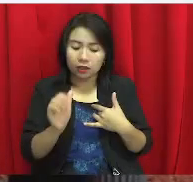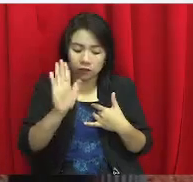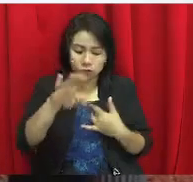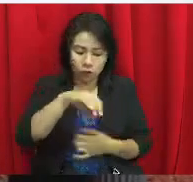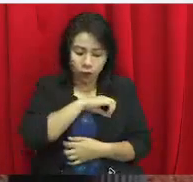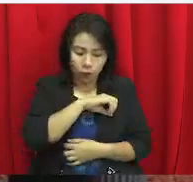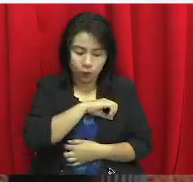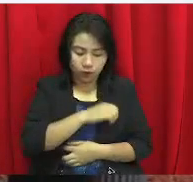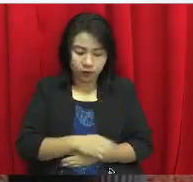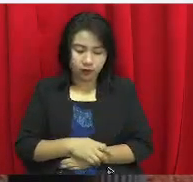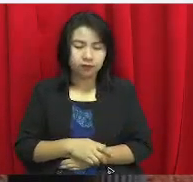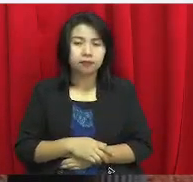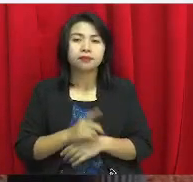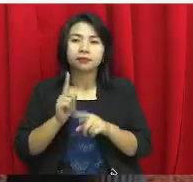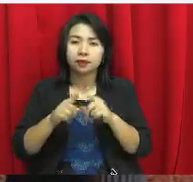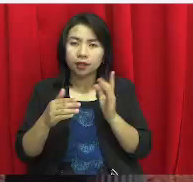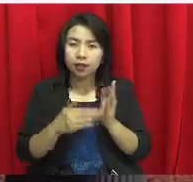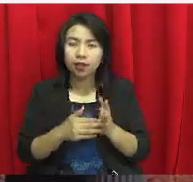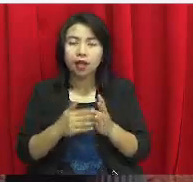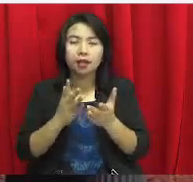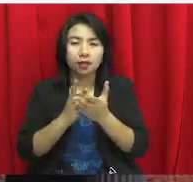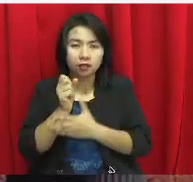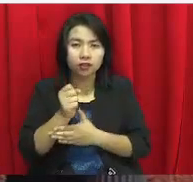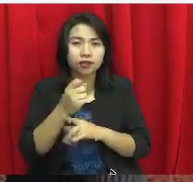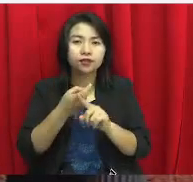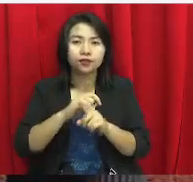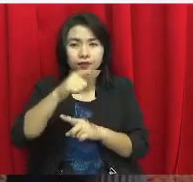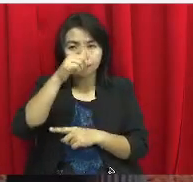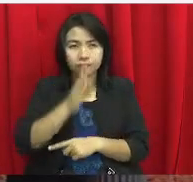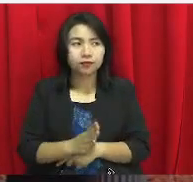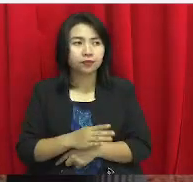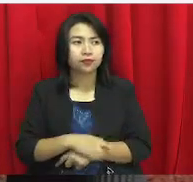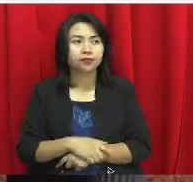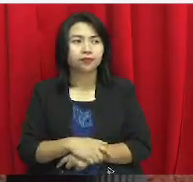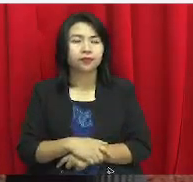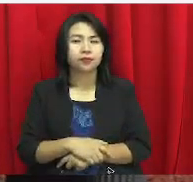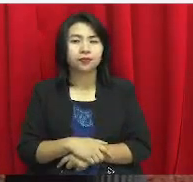is the righteousness that comes from God. Kasi